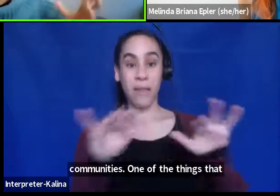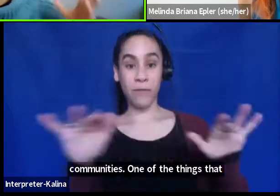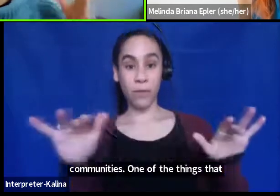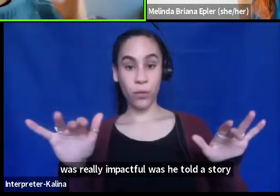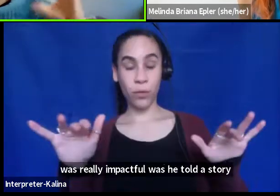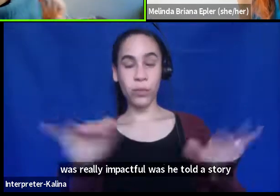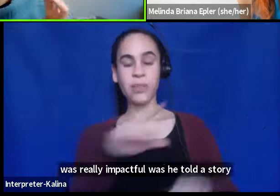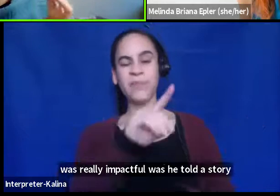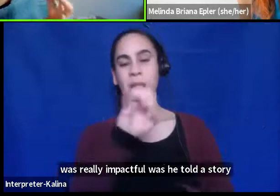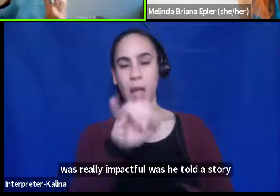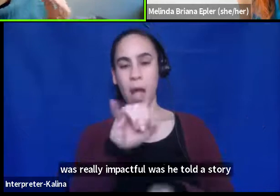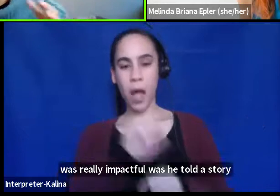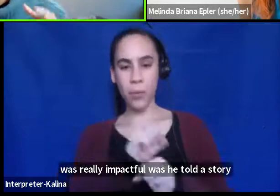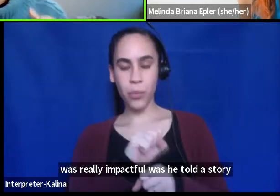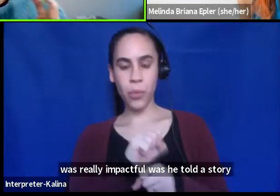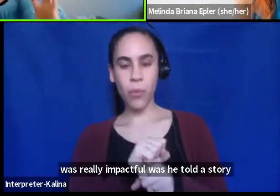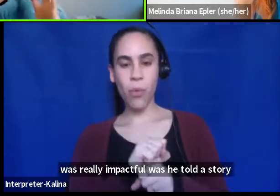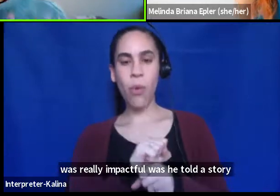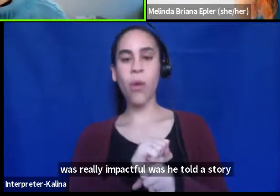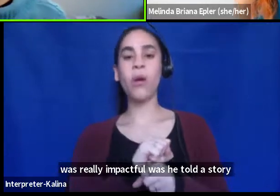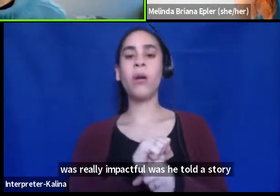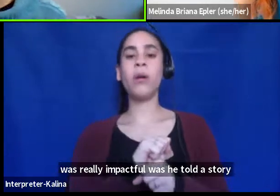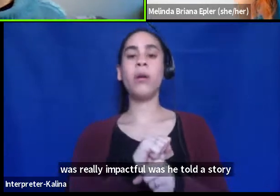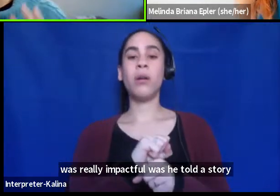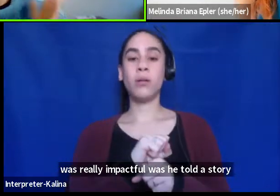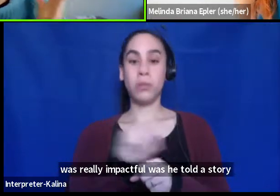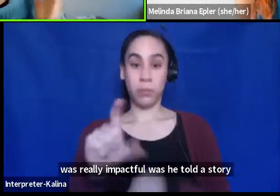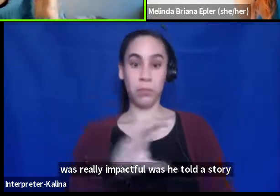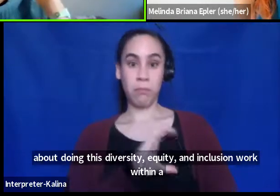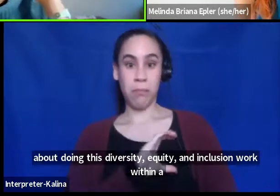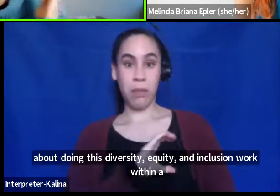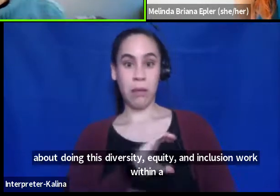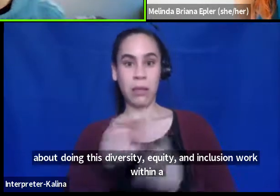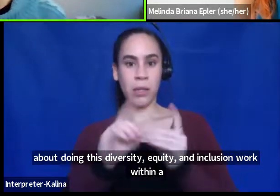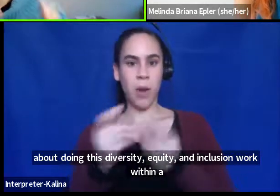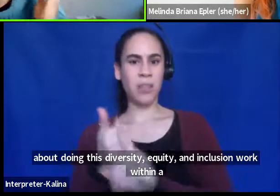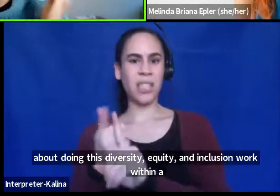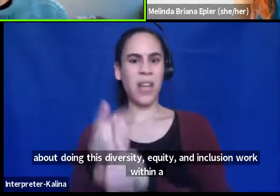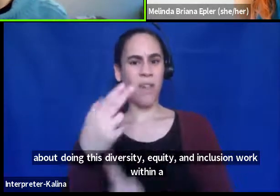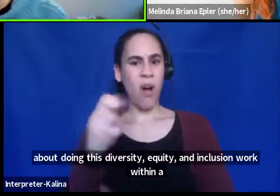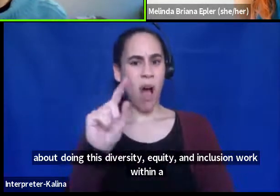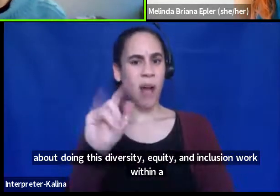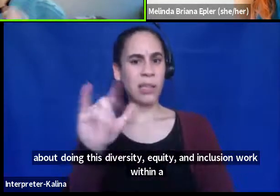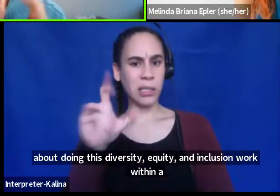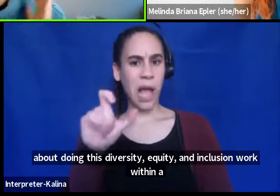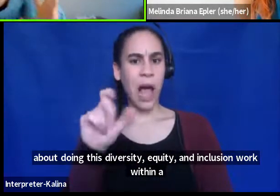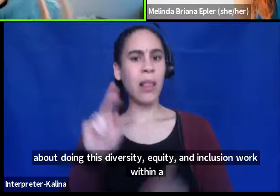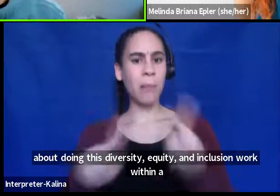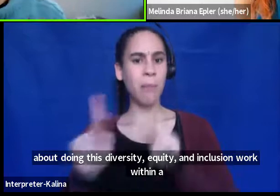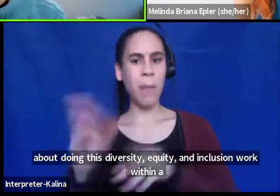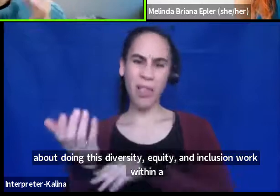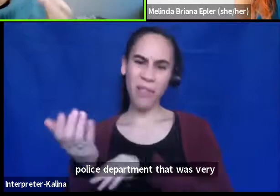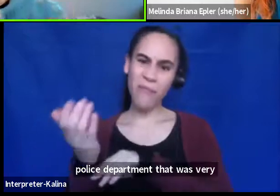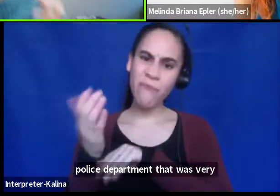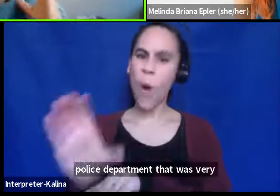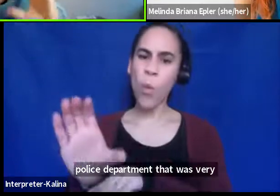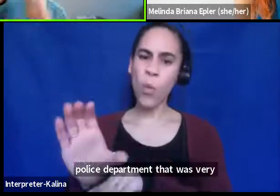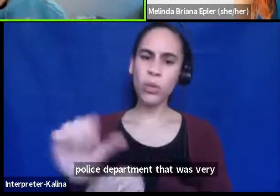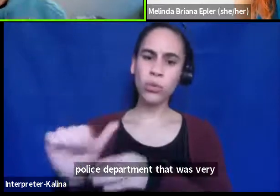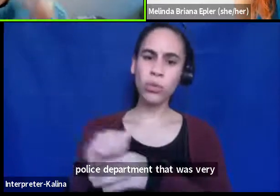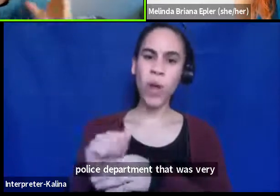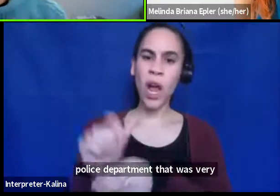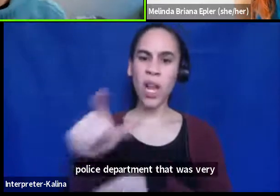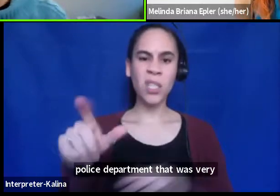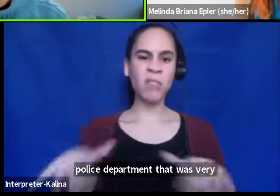work within a police department that was very hostile. Like people were being forced to take the training and they did not want to be there. And it was